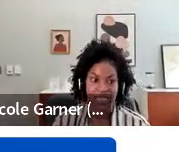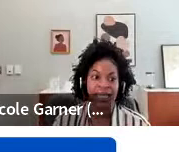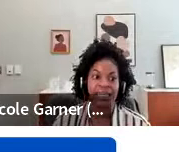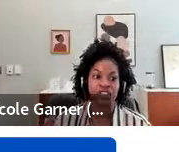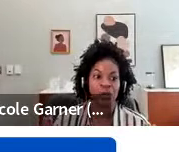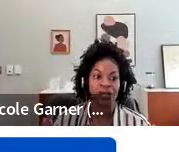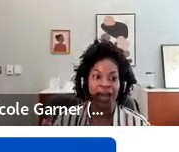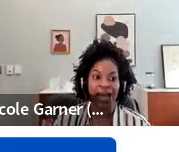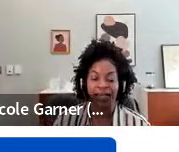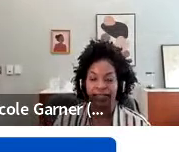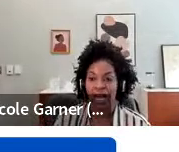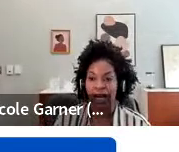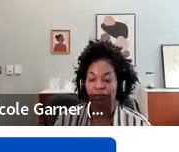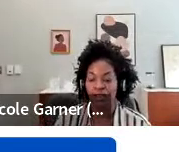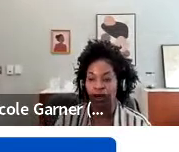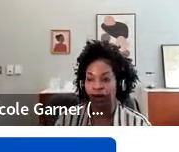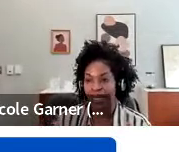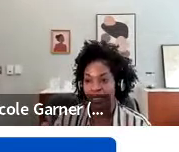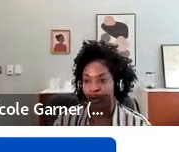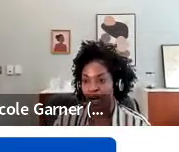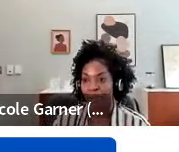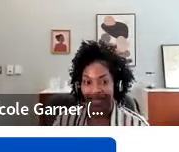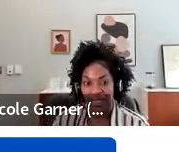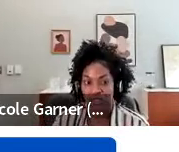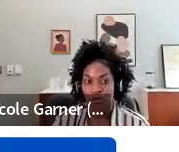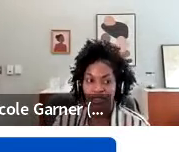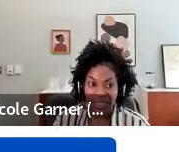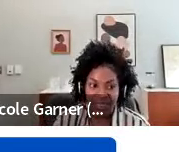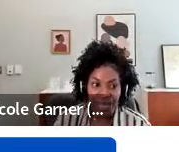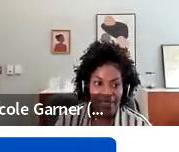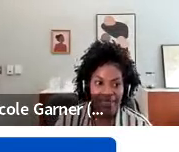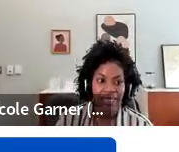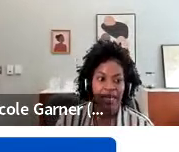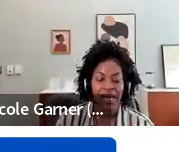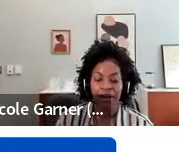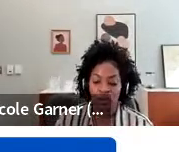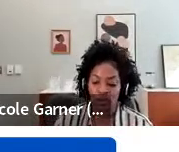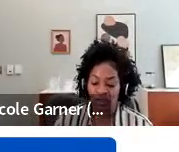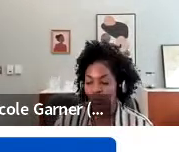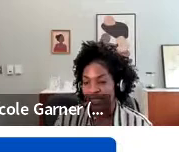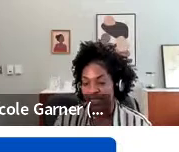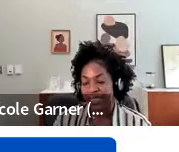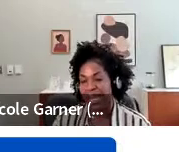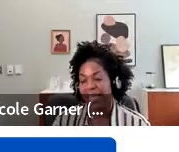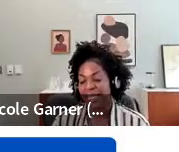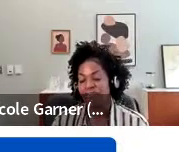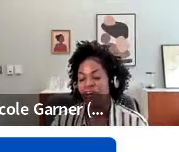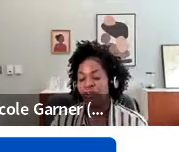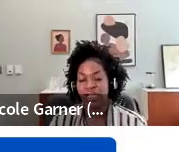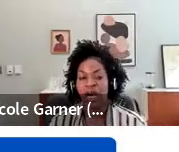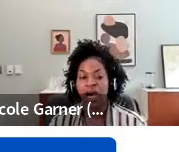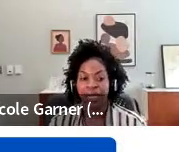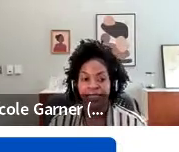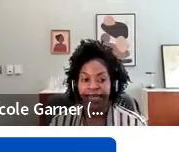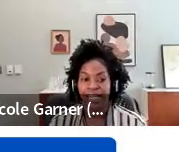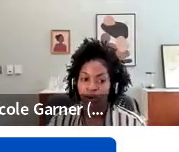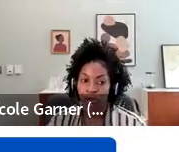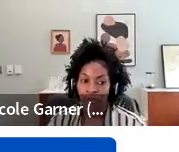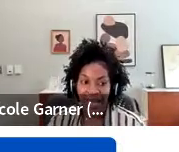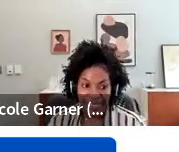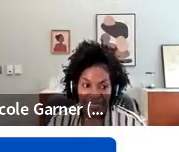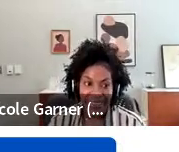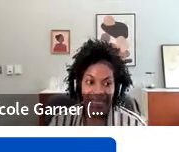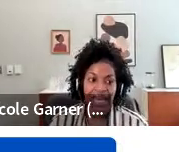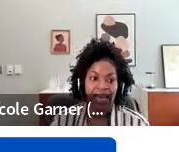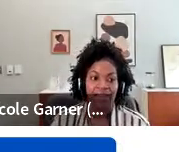a budget plan as well as, writing what our bylaws would look like. We really wanted to gain and focus on